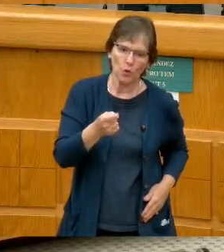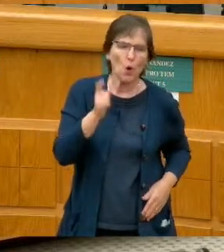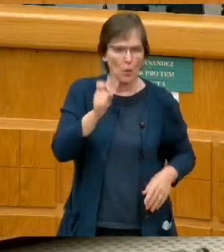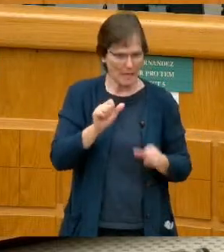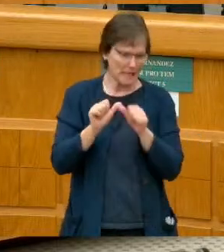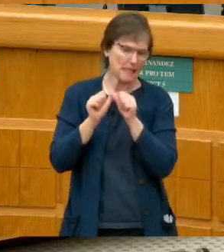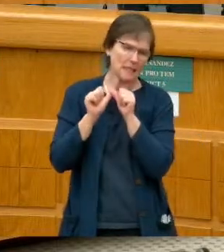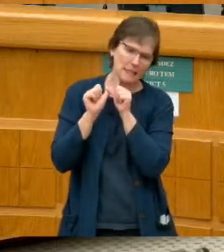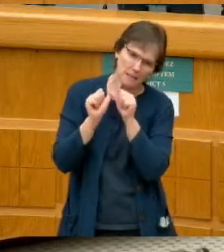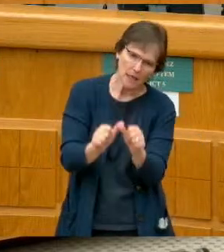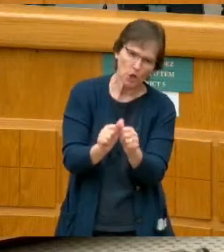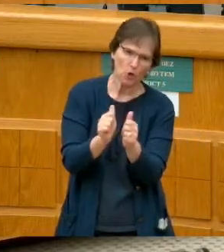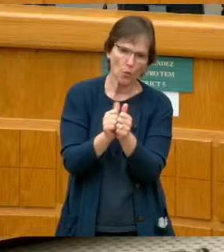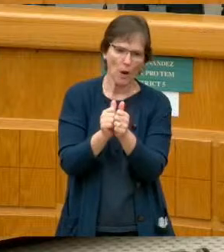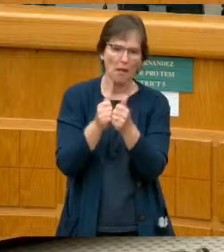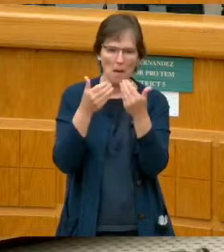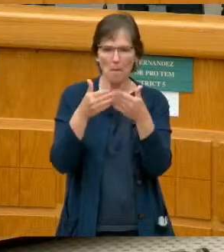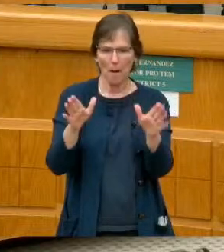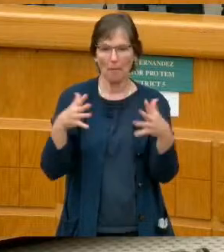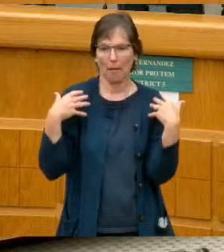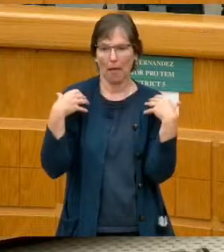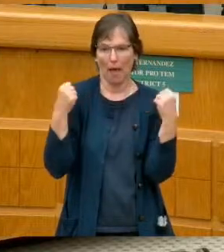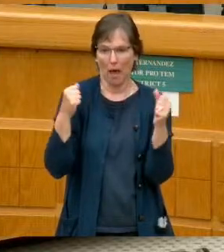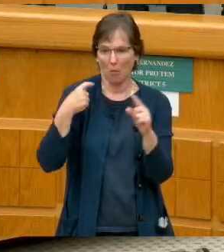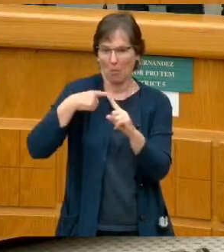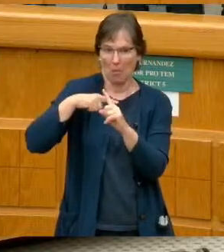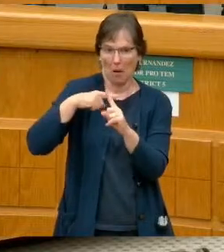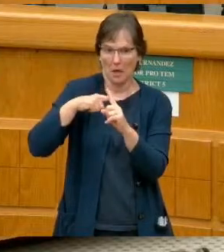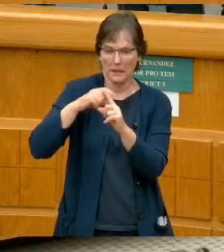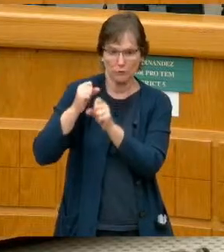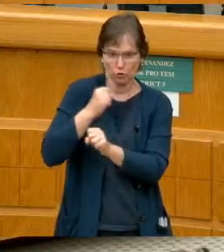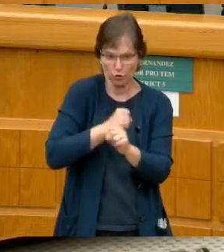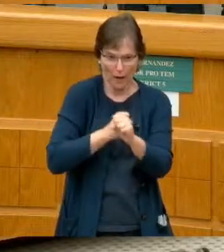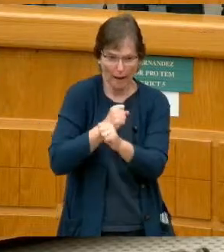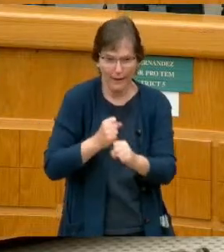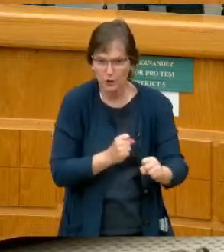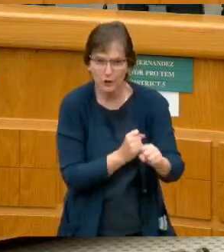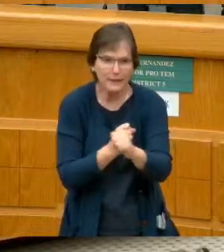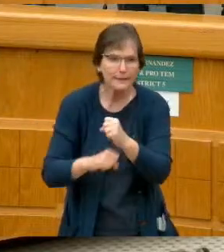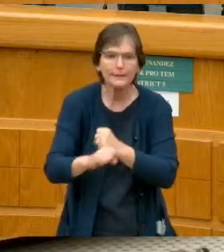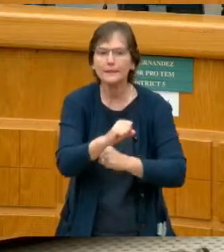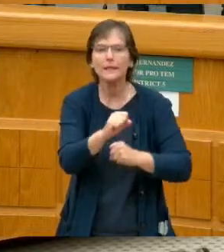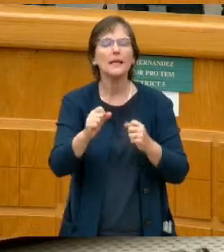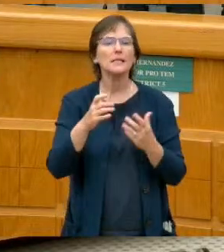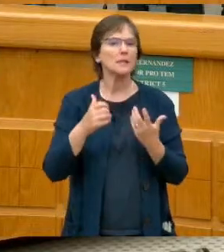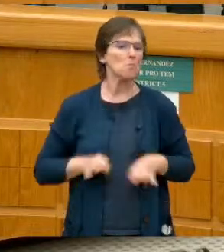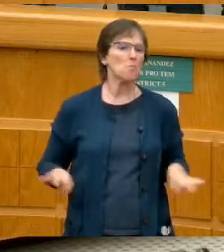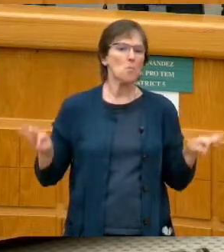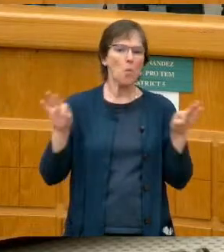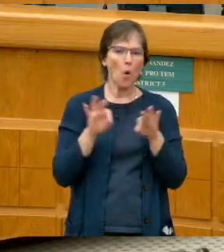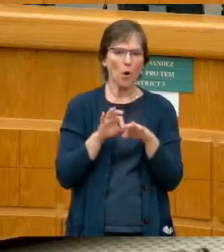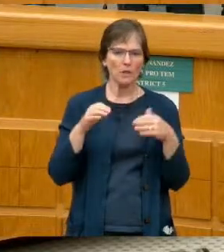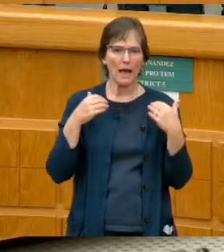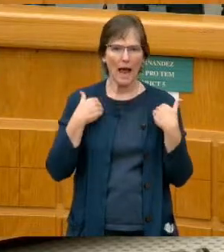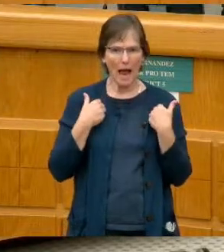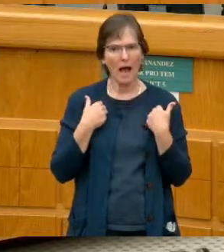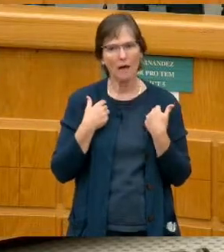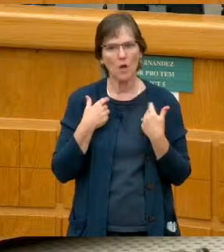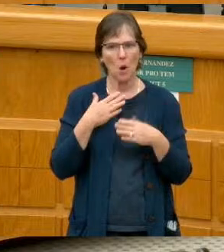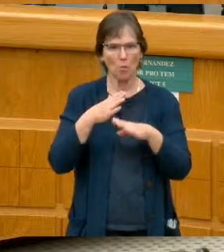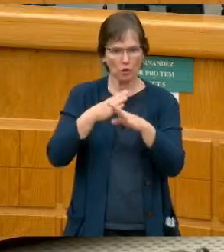be even more vigilant as we head into flu season and possibly face-to-face instruction for our school-age